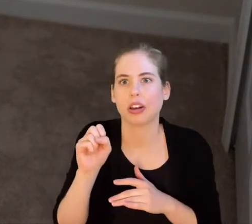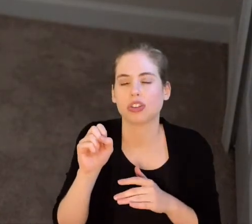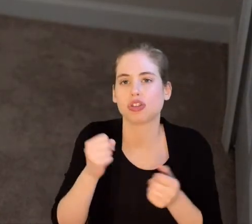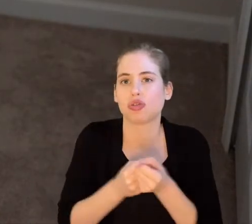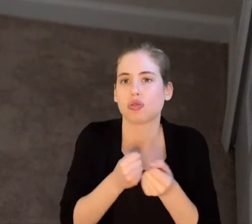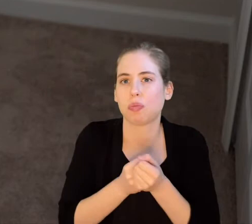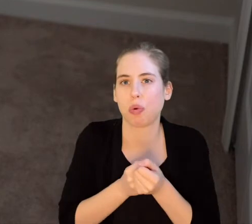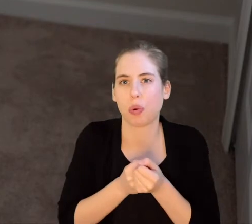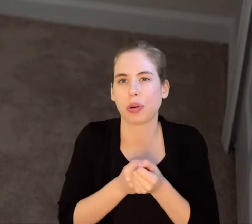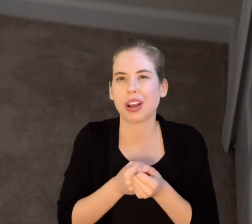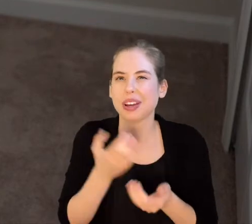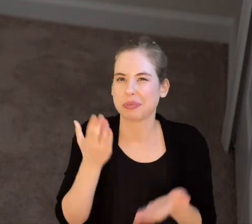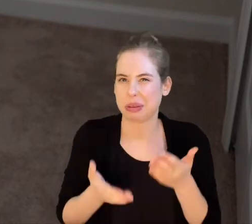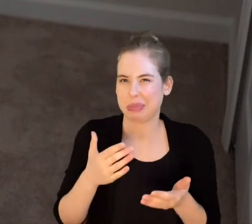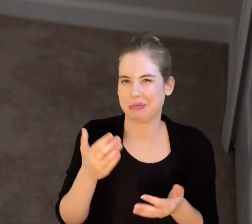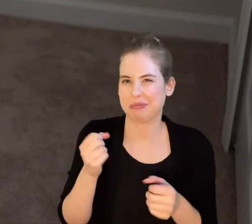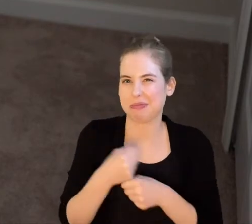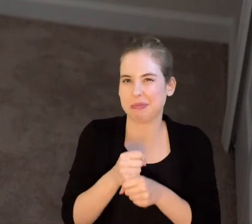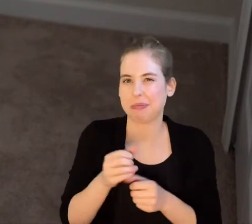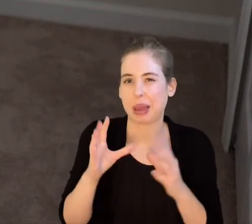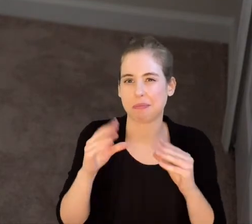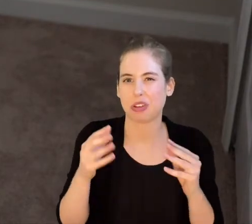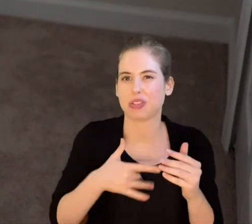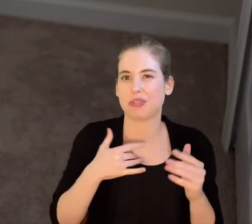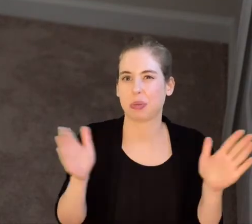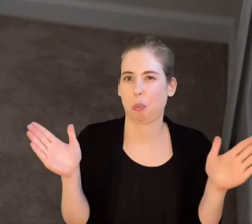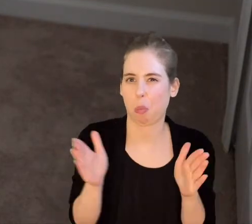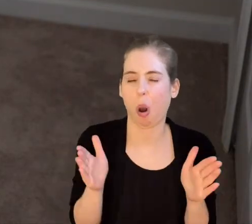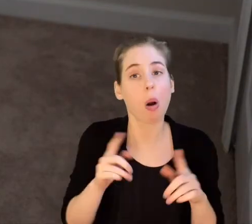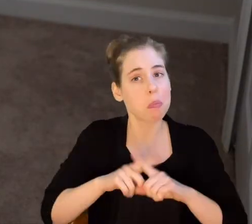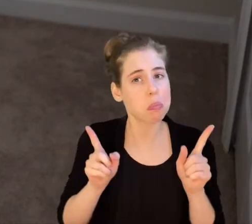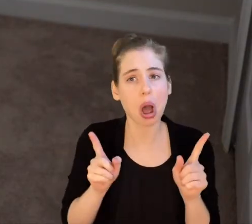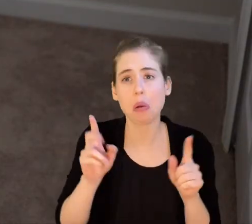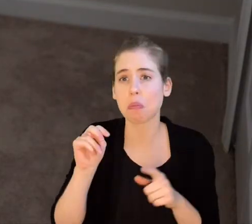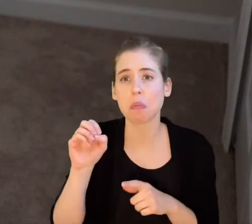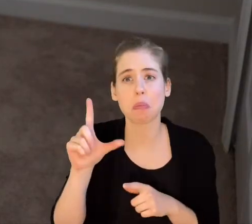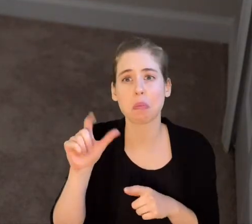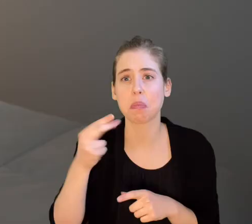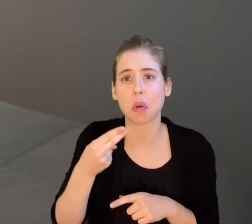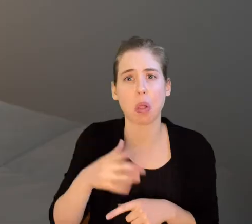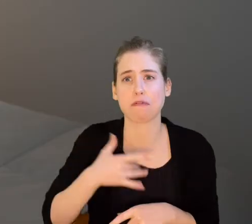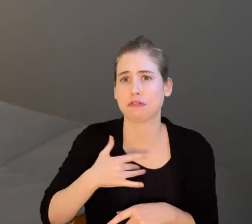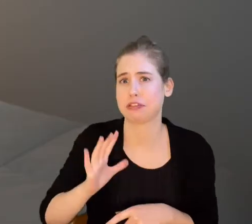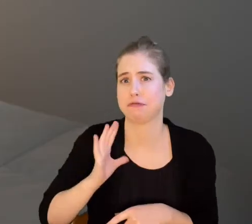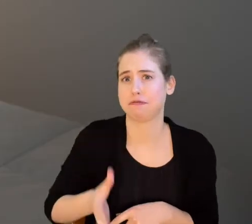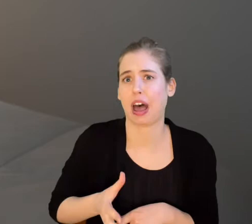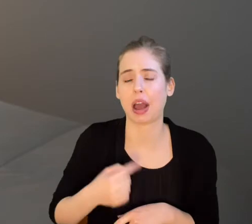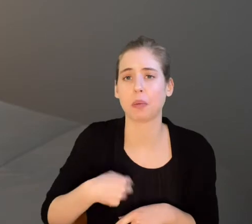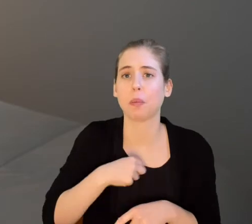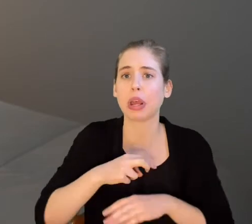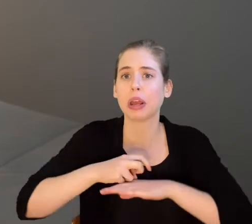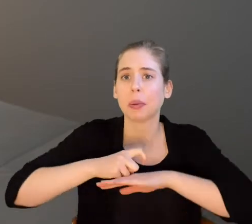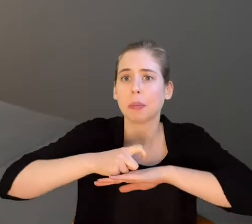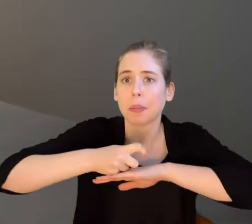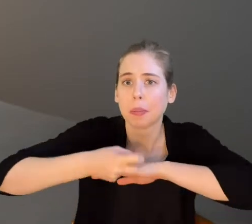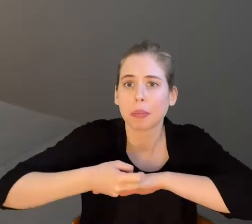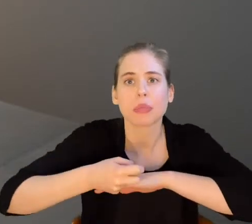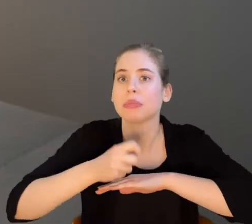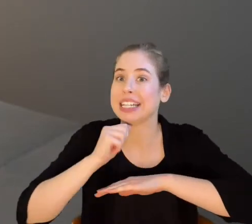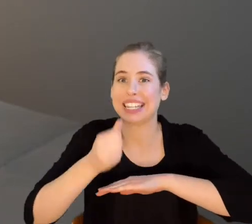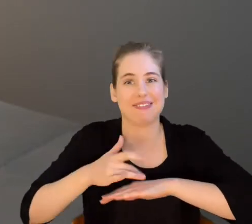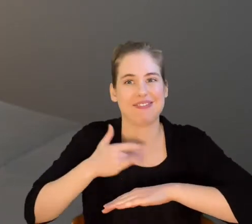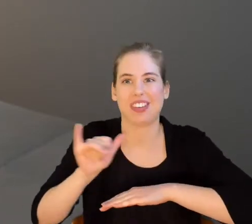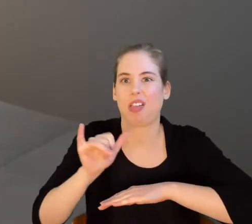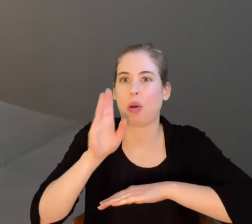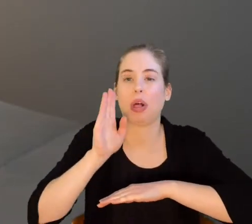NOLA. We were able to get right to the edge of the bed without even feeling like we were going to roll out of it. This suggests that couples sharing a bed will